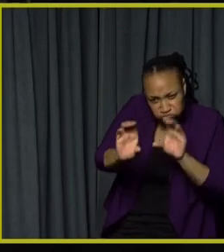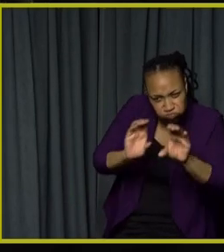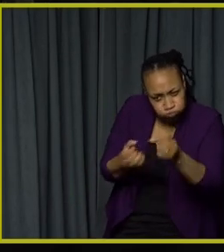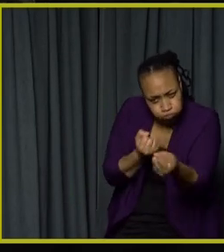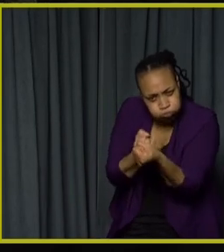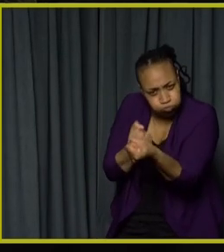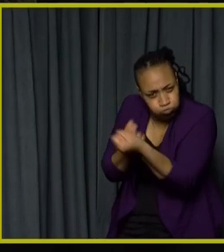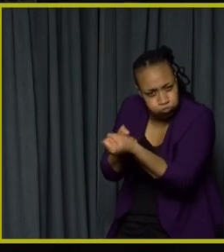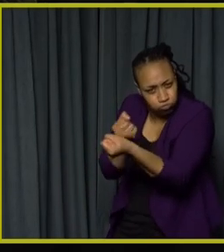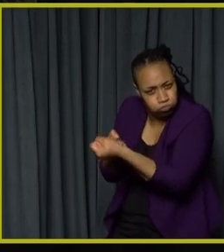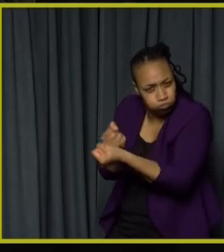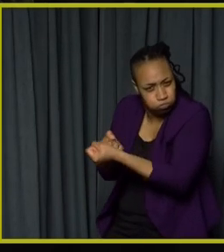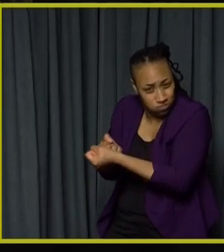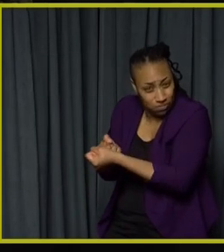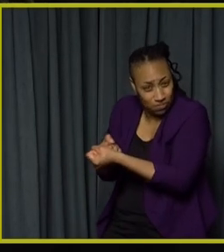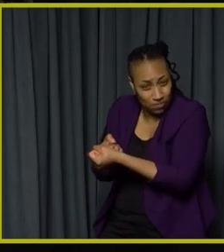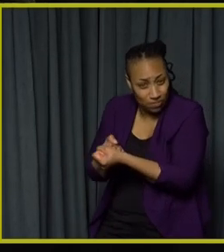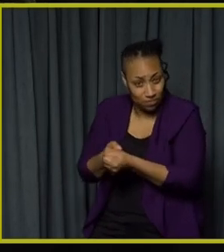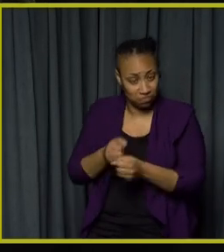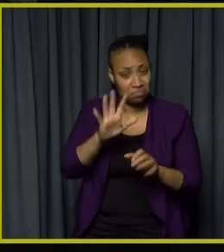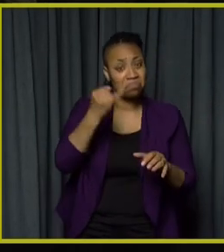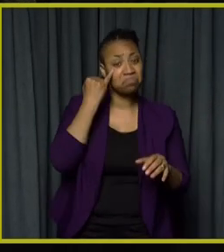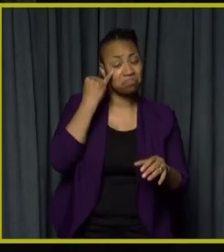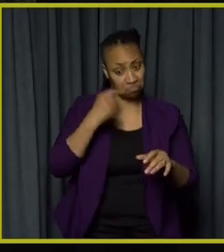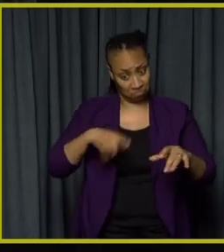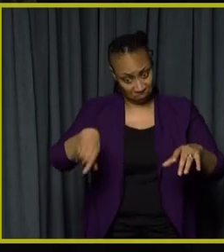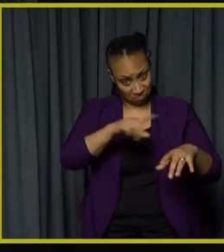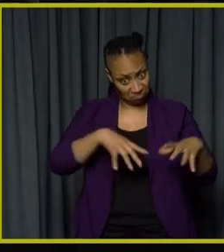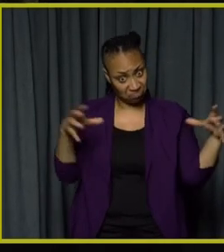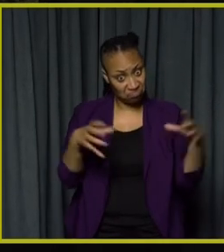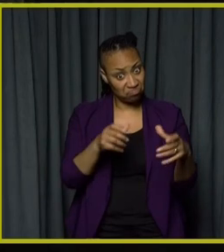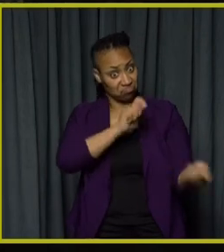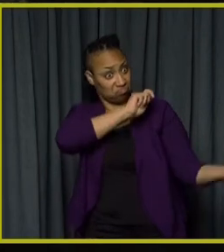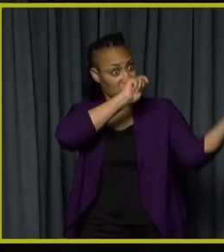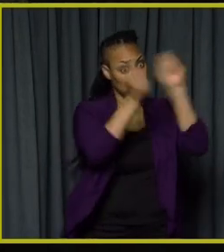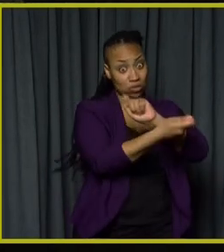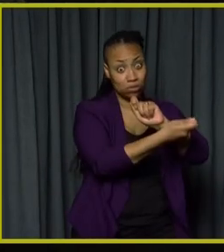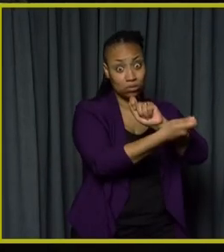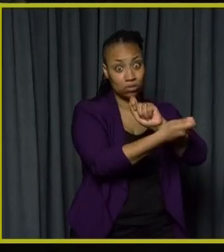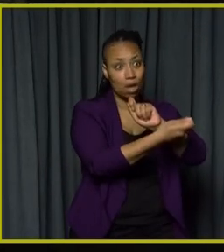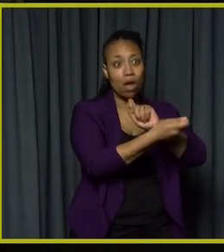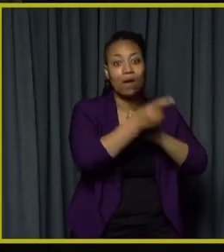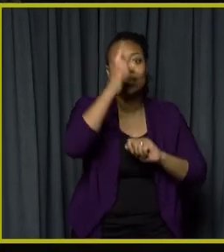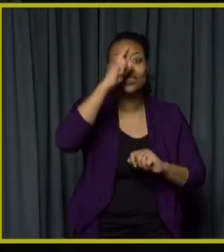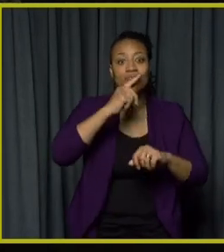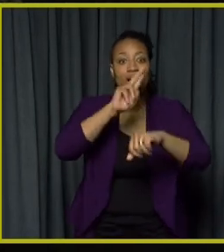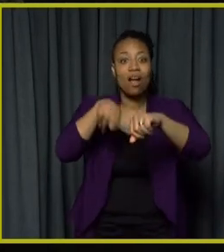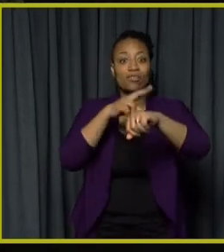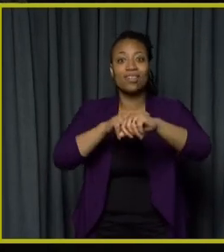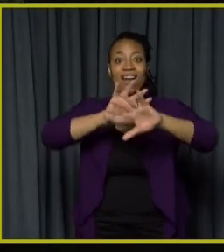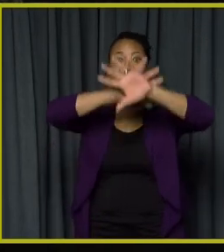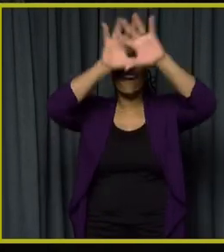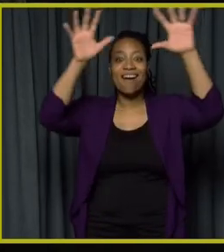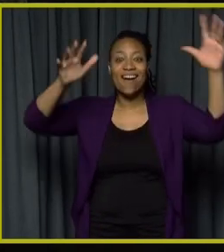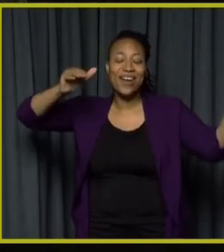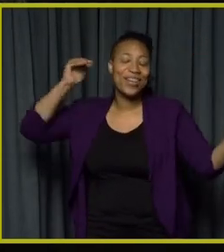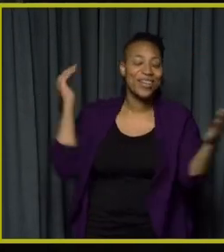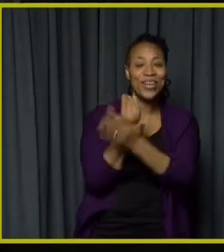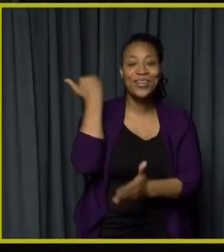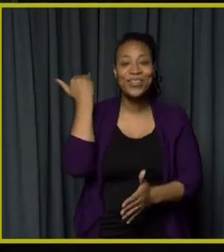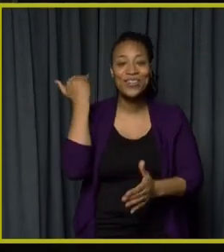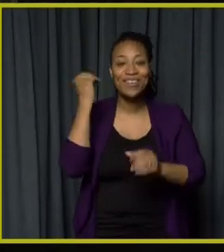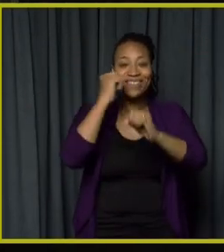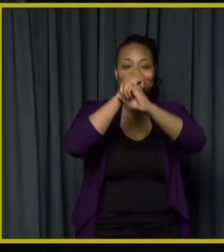the nation can change. If we want to have a hero's bill, yes, make sure there's money in there for city and